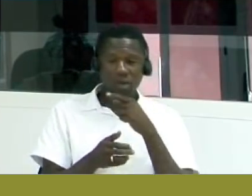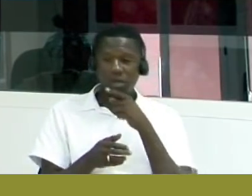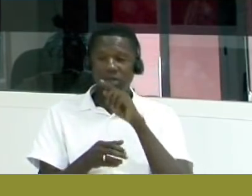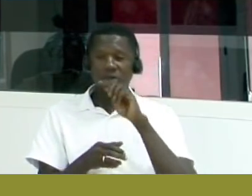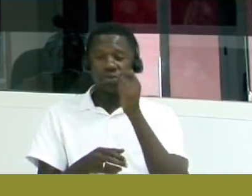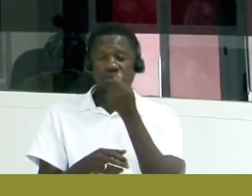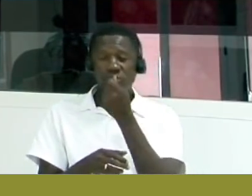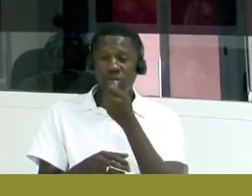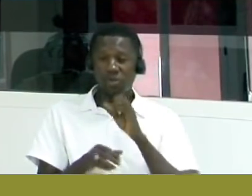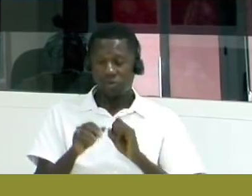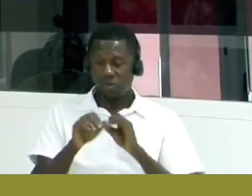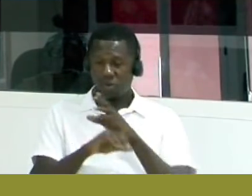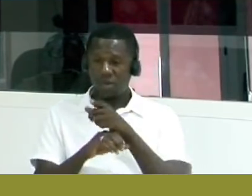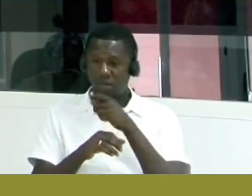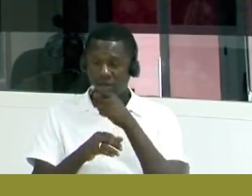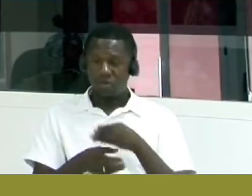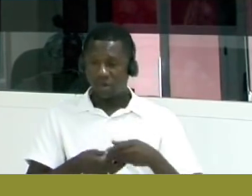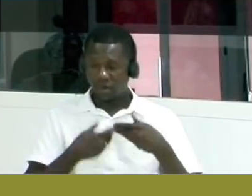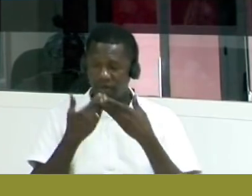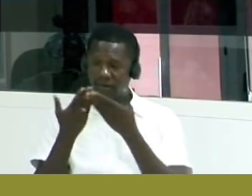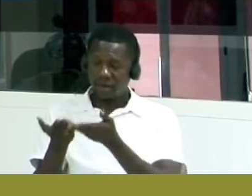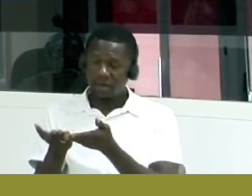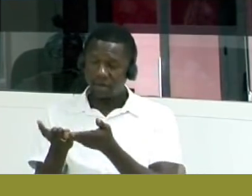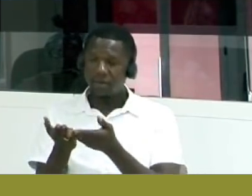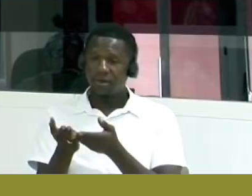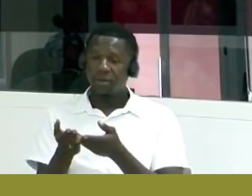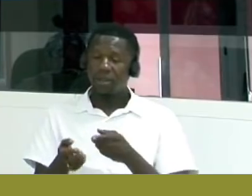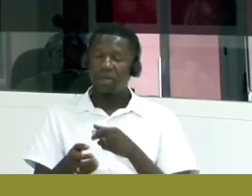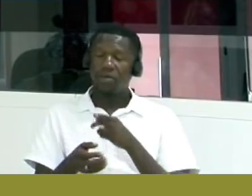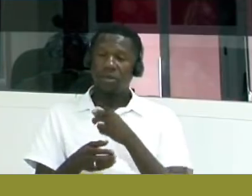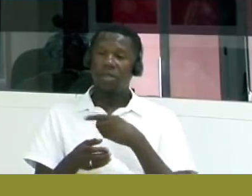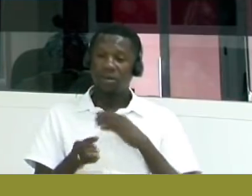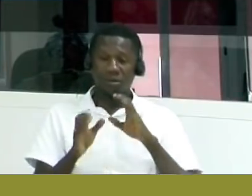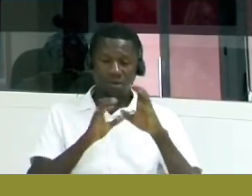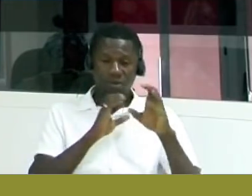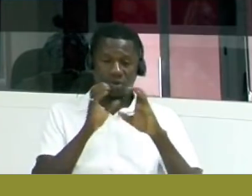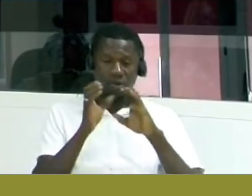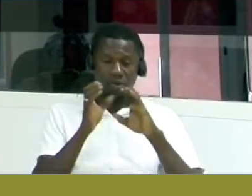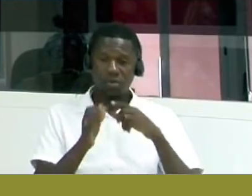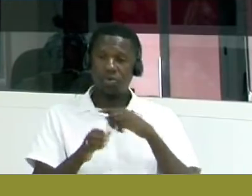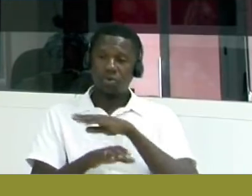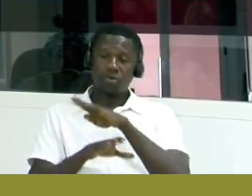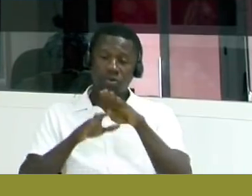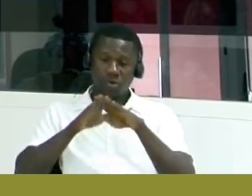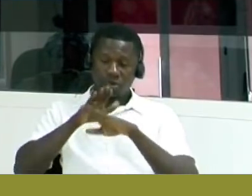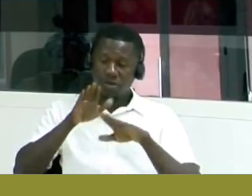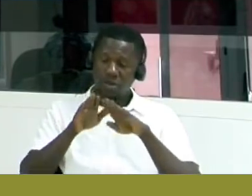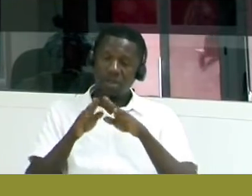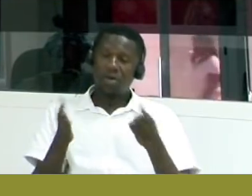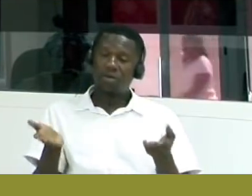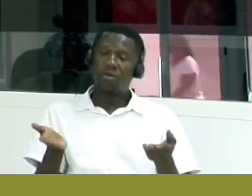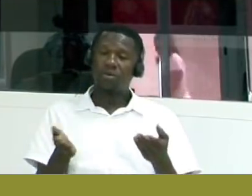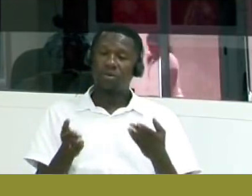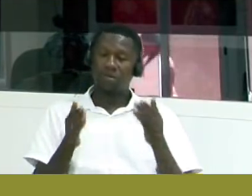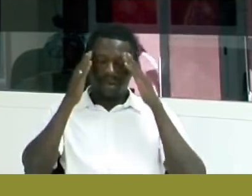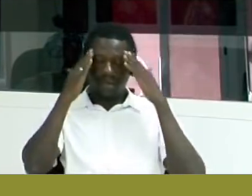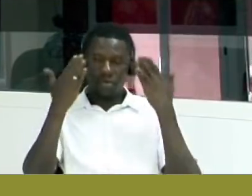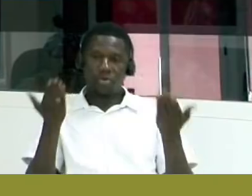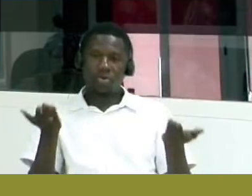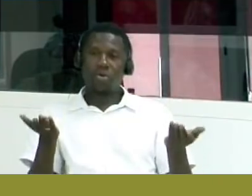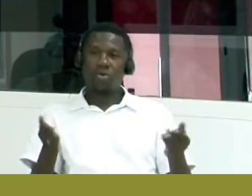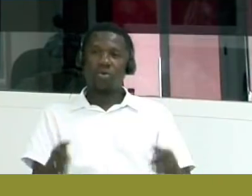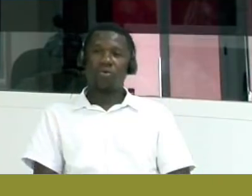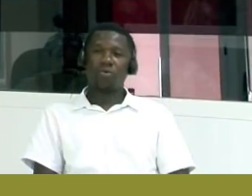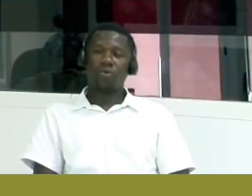circumstance, this new order that you have given, whether it's been communicated to those on the ground? I don't know. Would it in